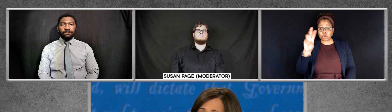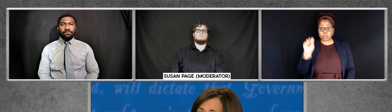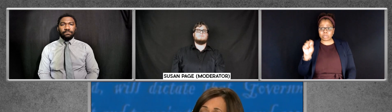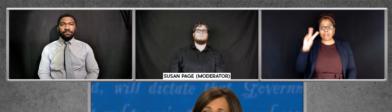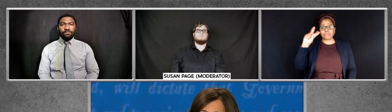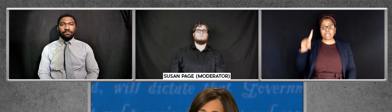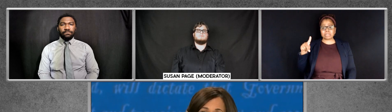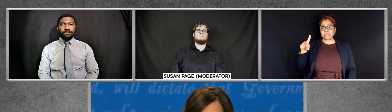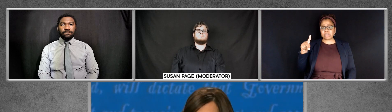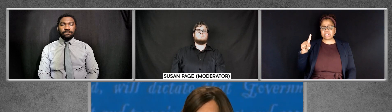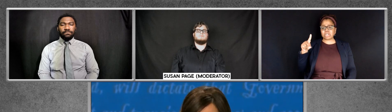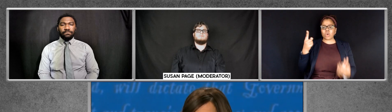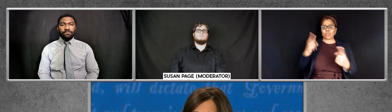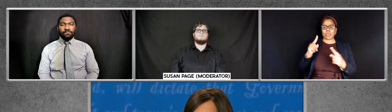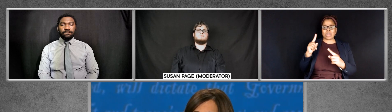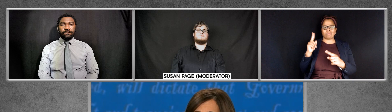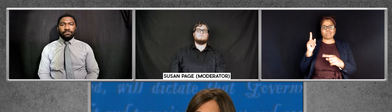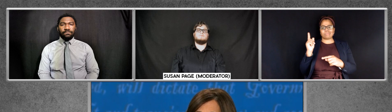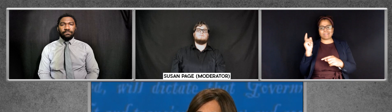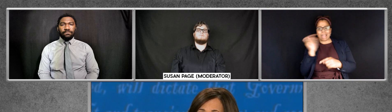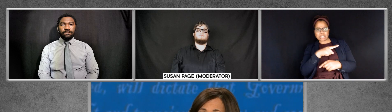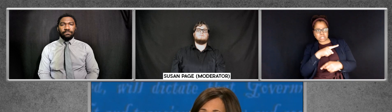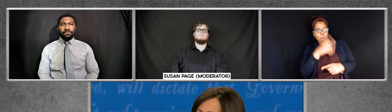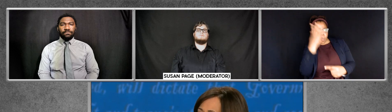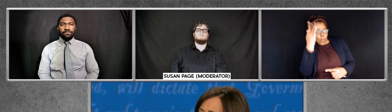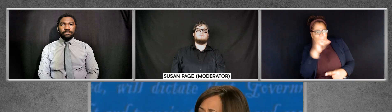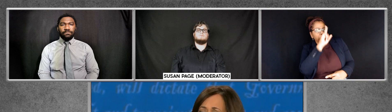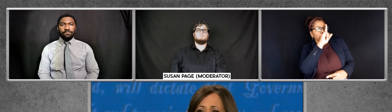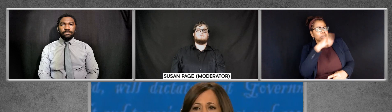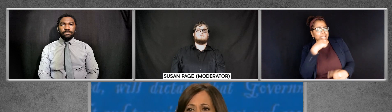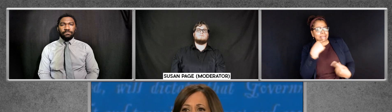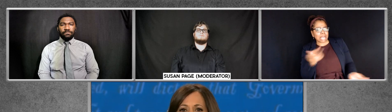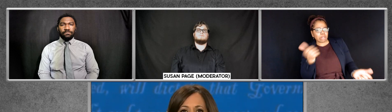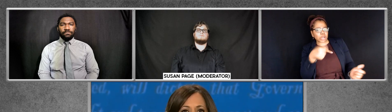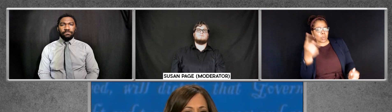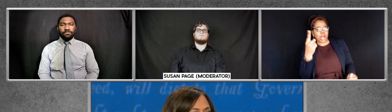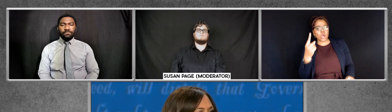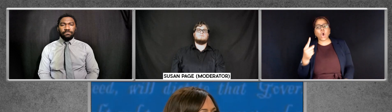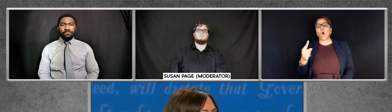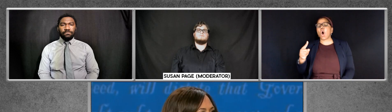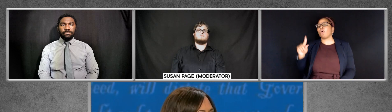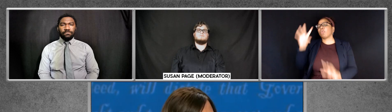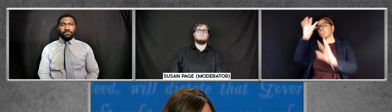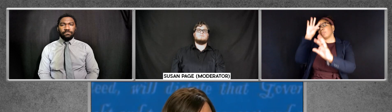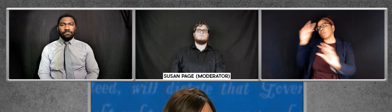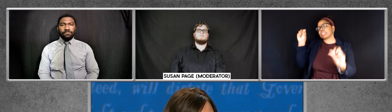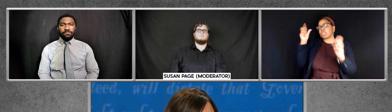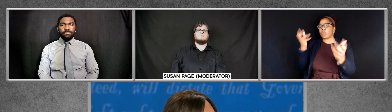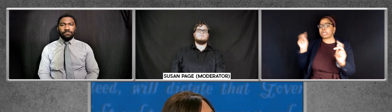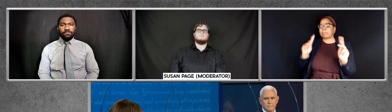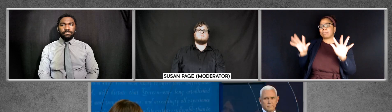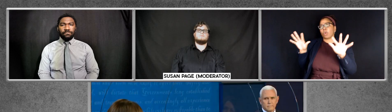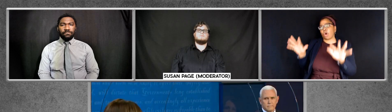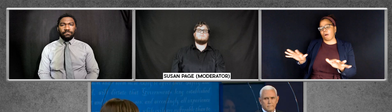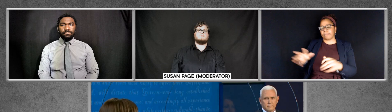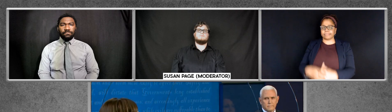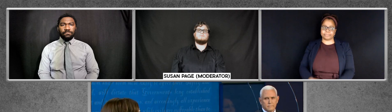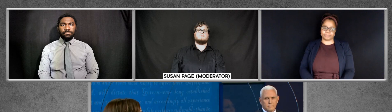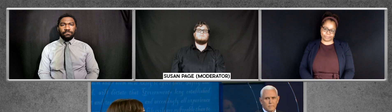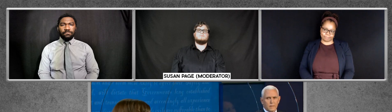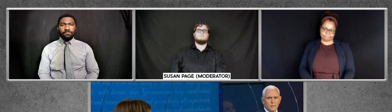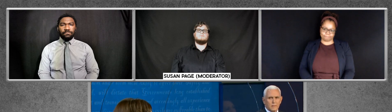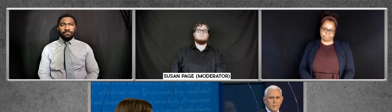asked, well, why didn't y'all tell anybody? He said, because the president wanted people to remain calm. Well, let's